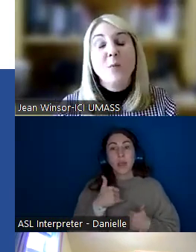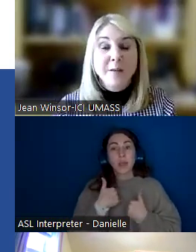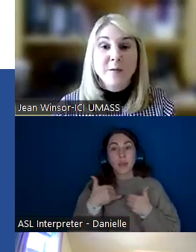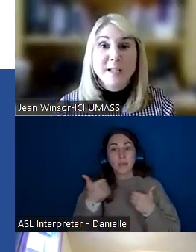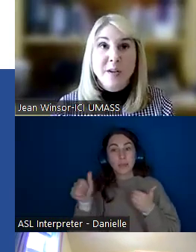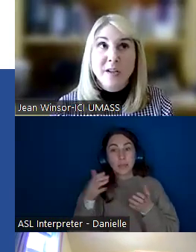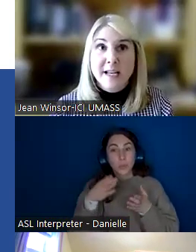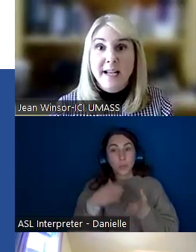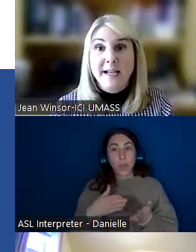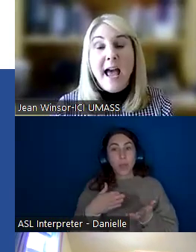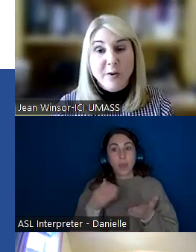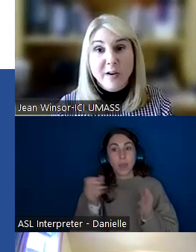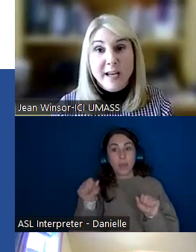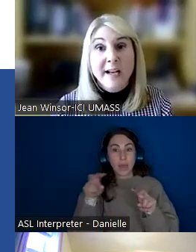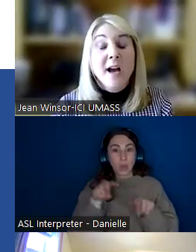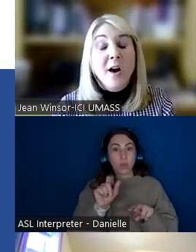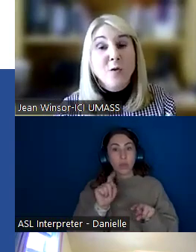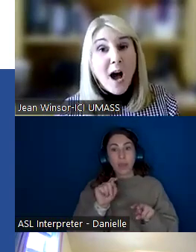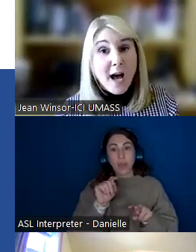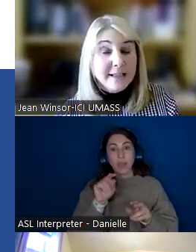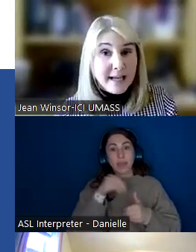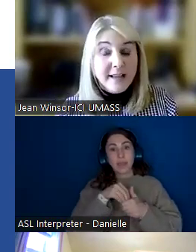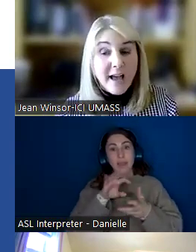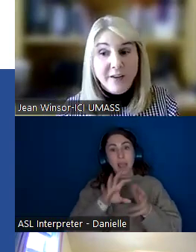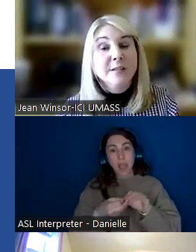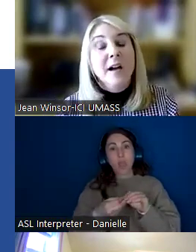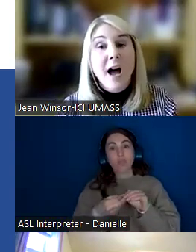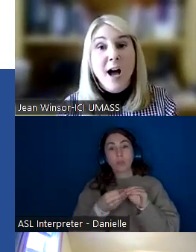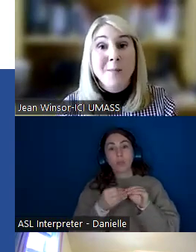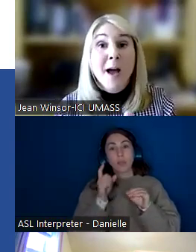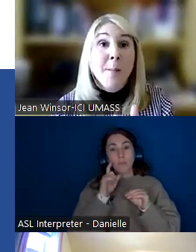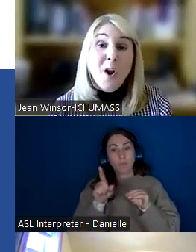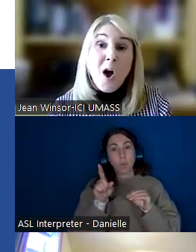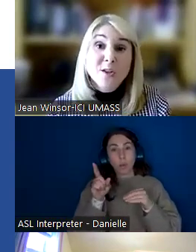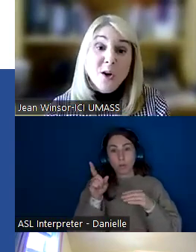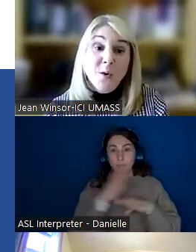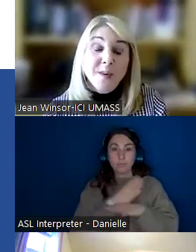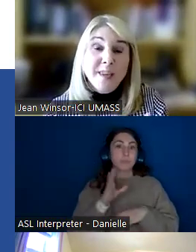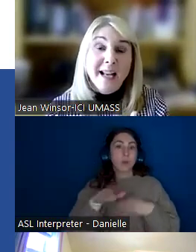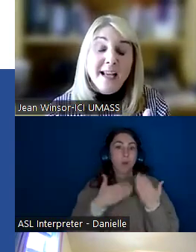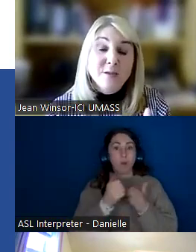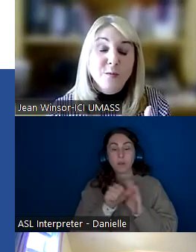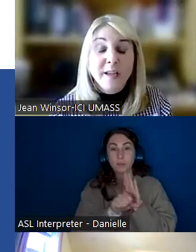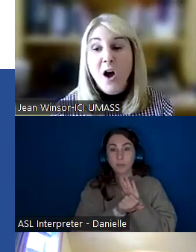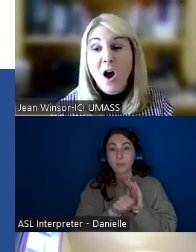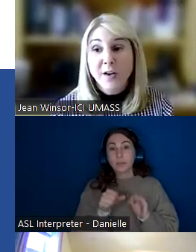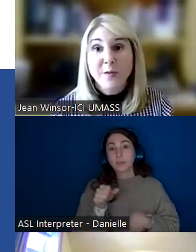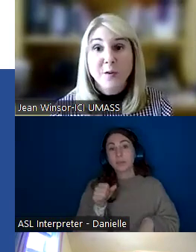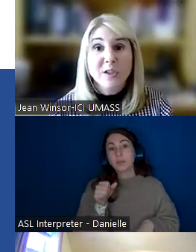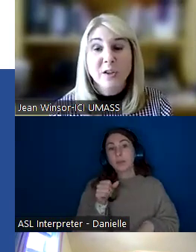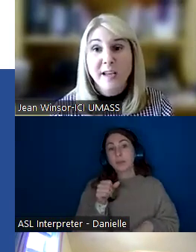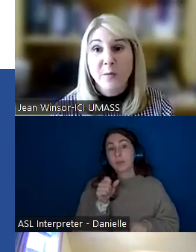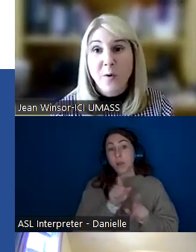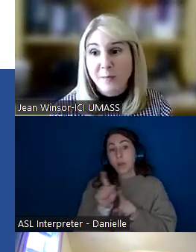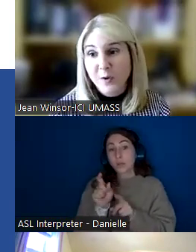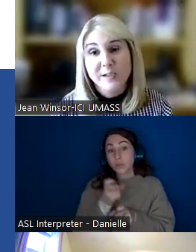way, one, for it to be looked at in an aggregate cross state level, but also that it's really hard if you're